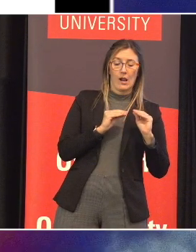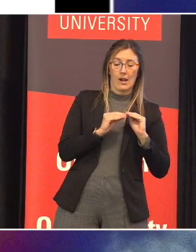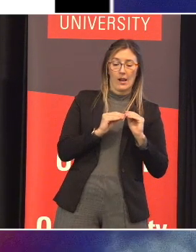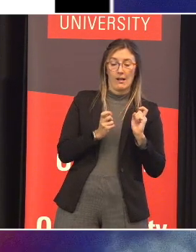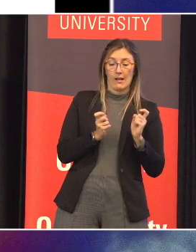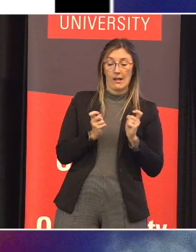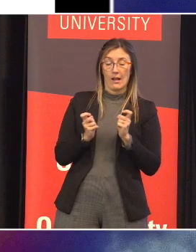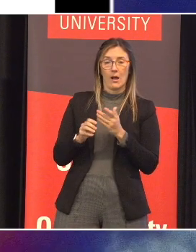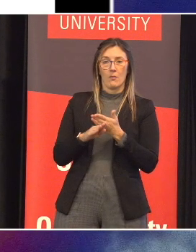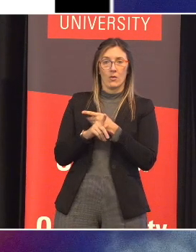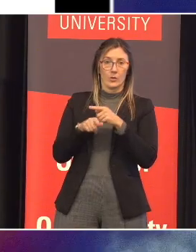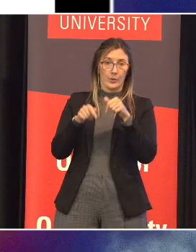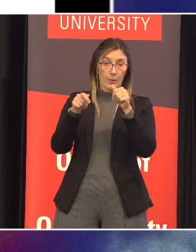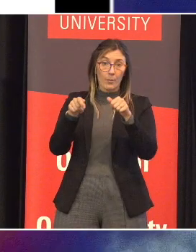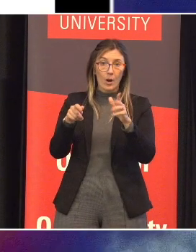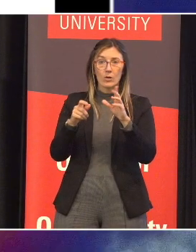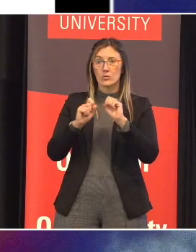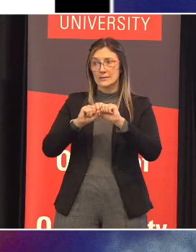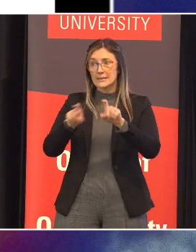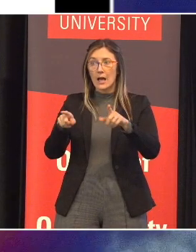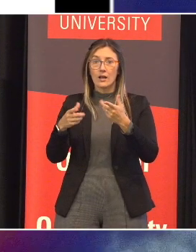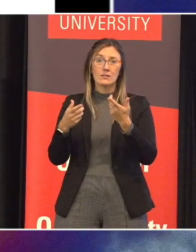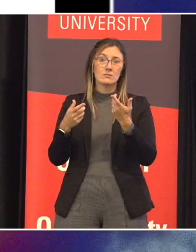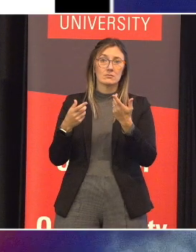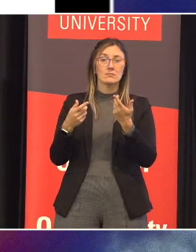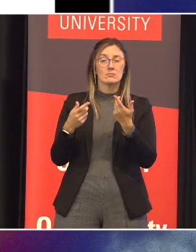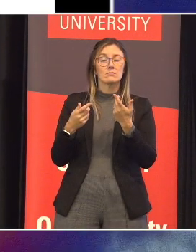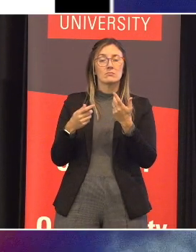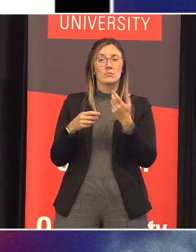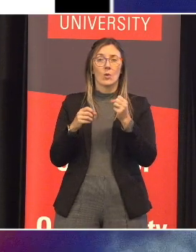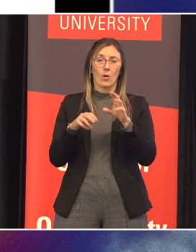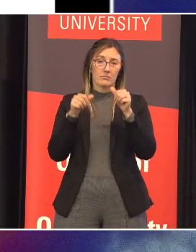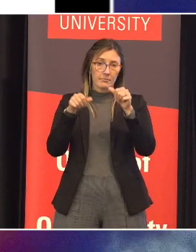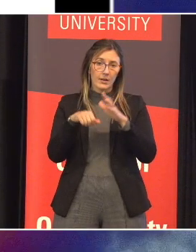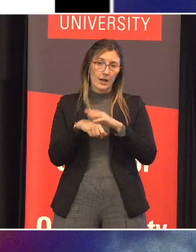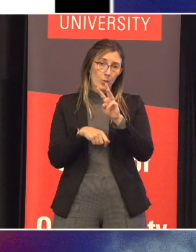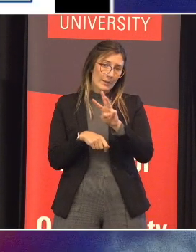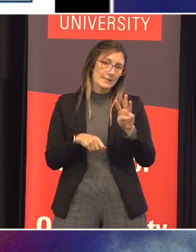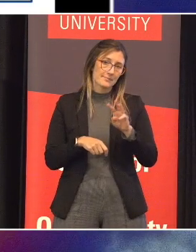you post it in your course or you put it on the website.